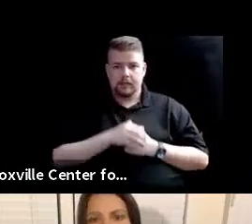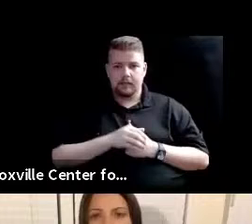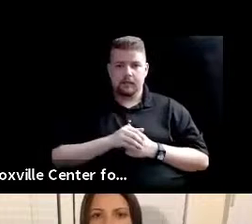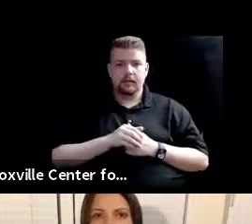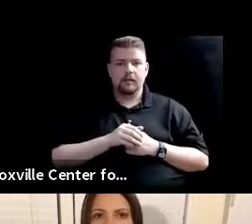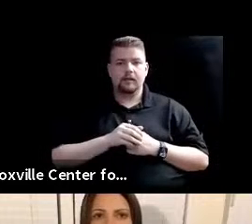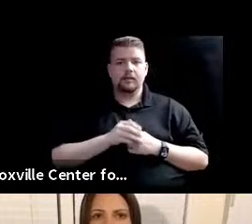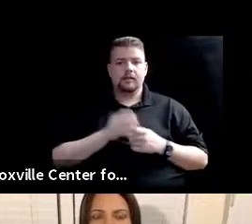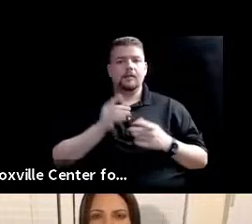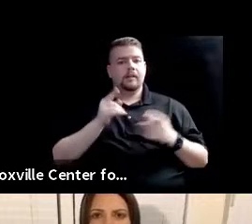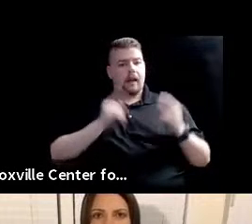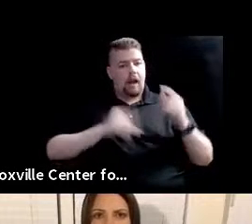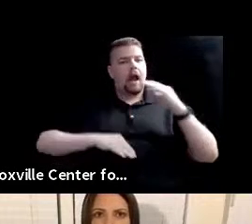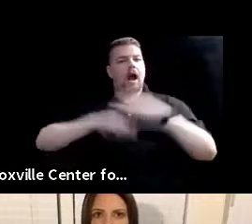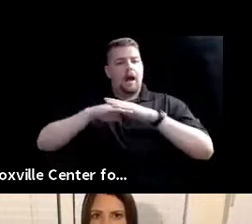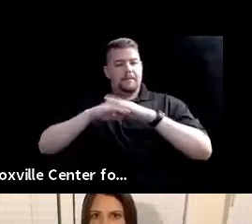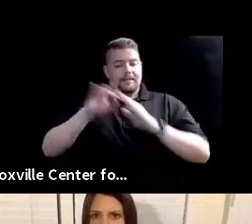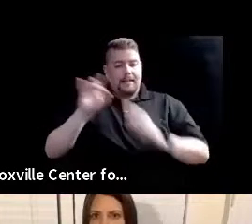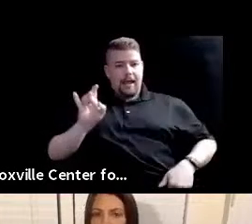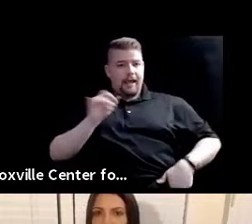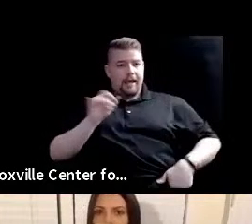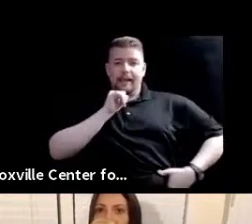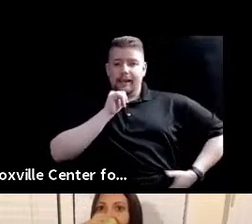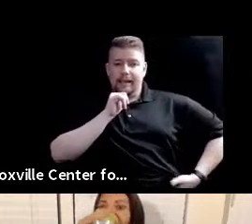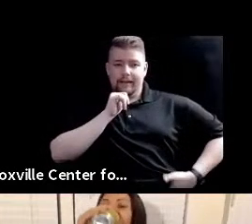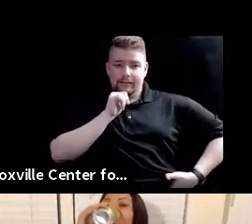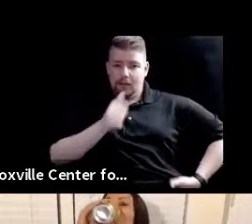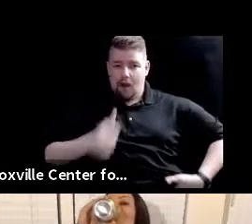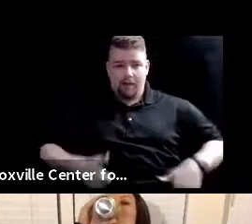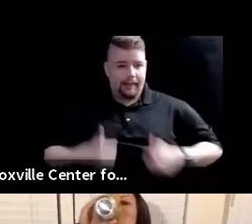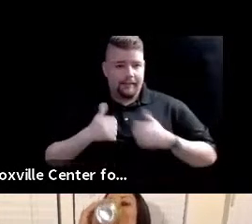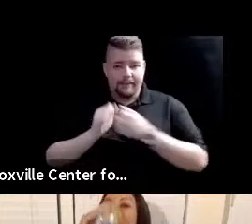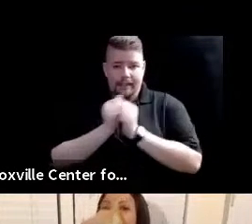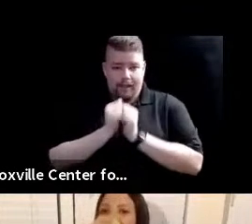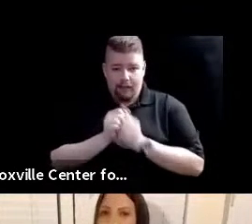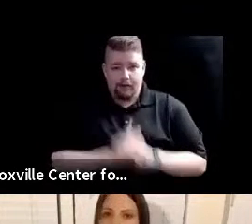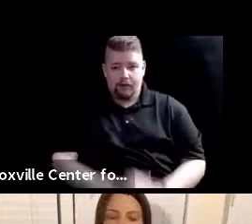Well, they could have up to 8 if they don't live together.